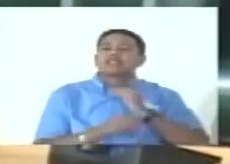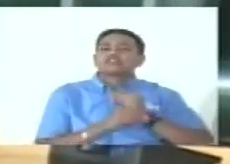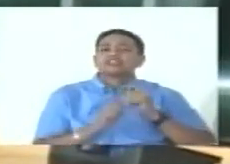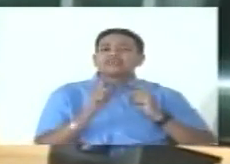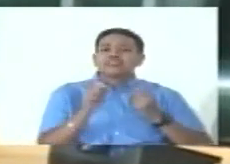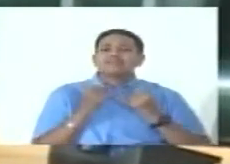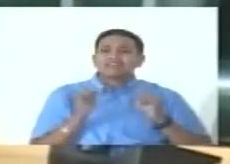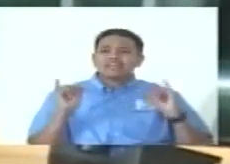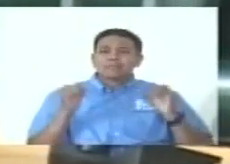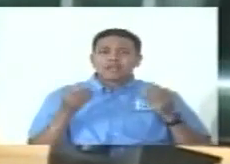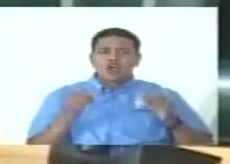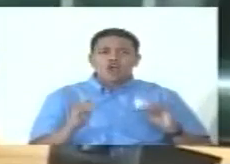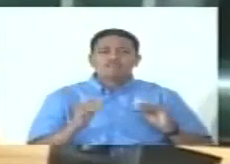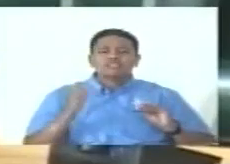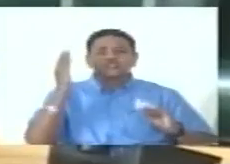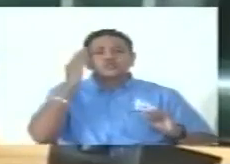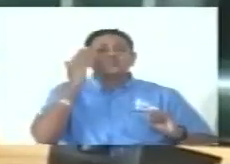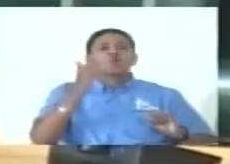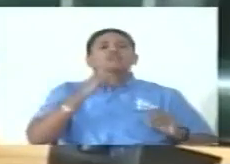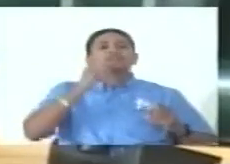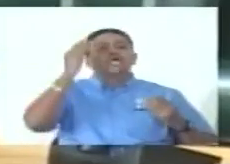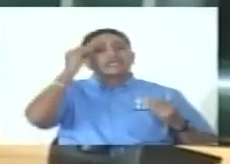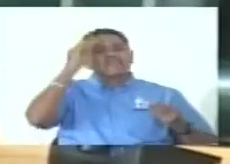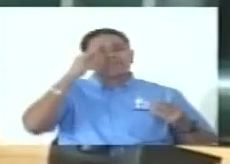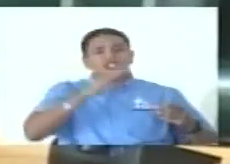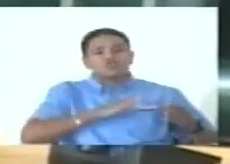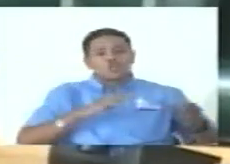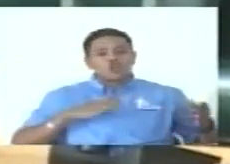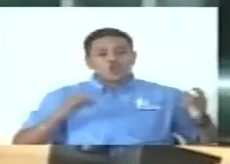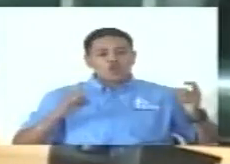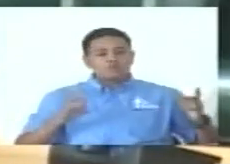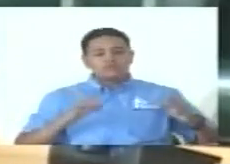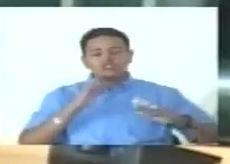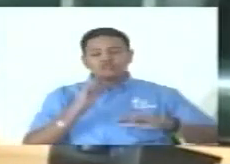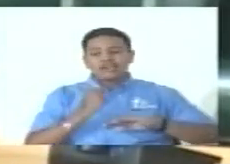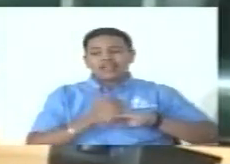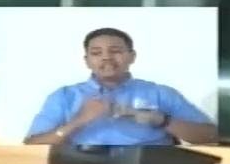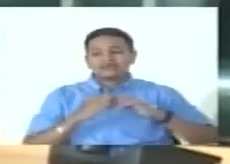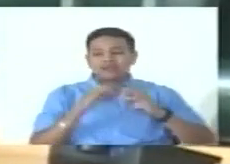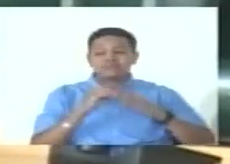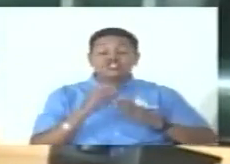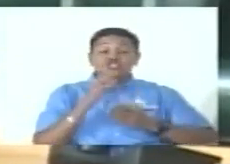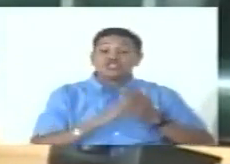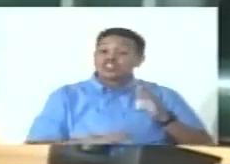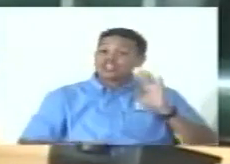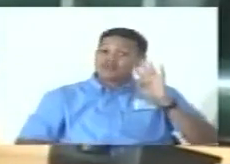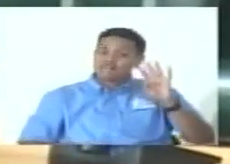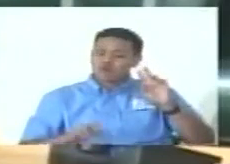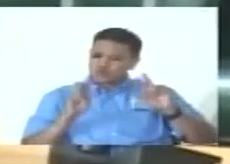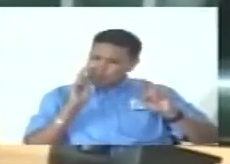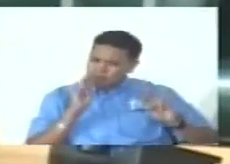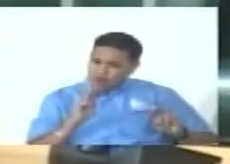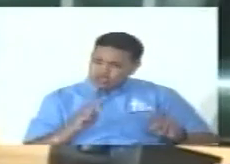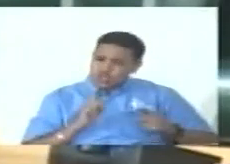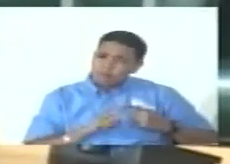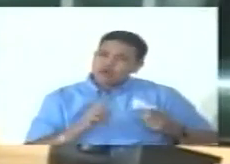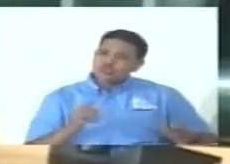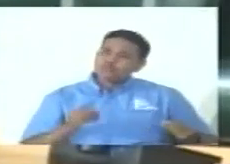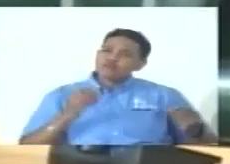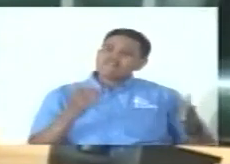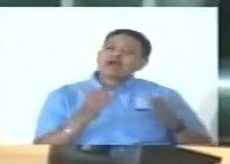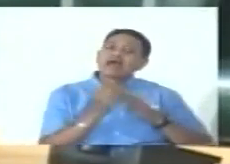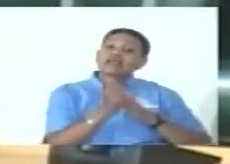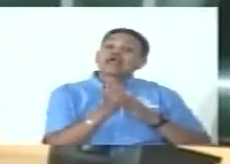independent office known as the Information Commissioner, established in Section 4 to monitor and to provide guidance